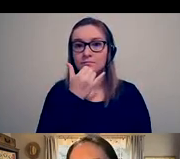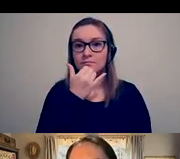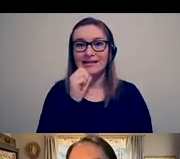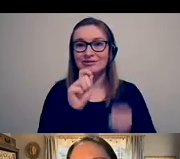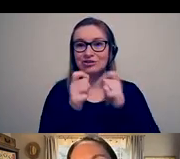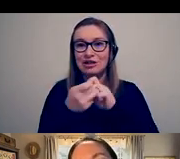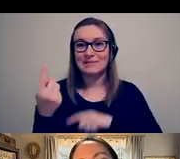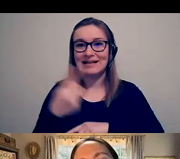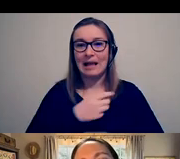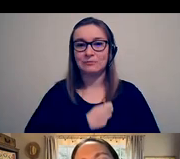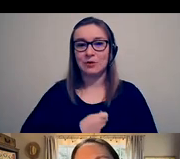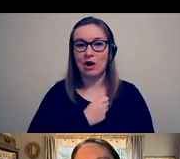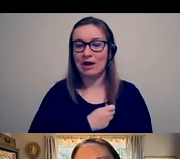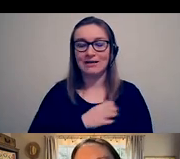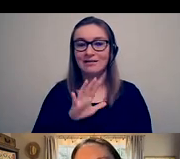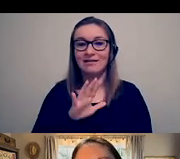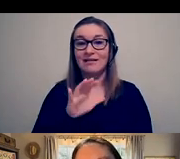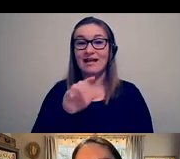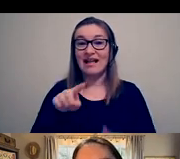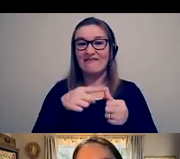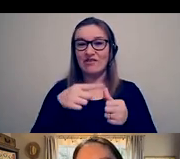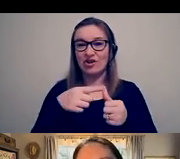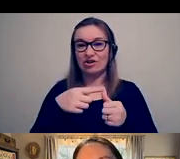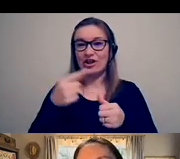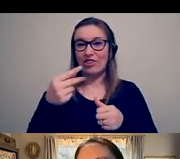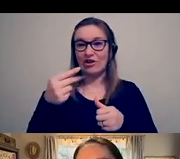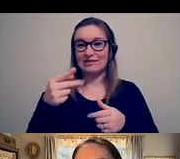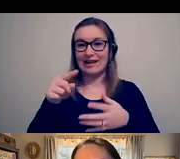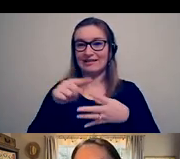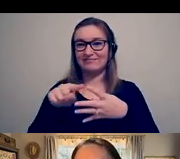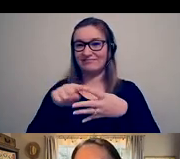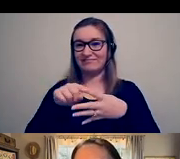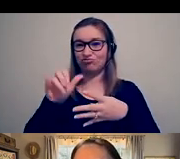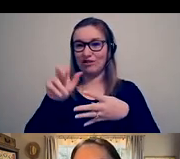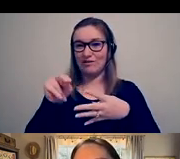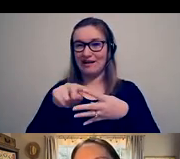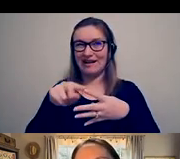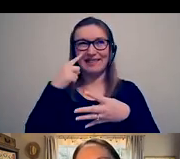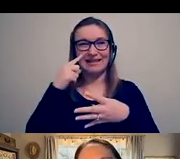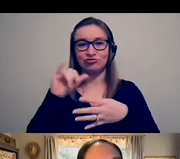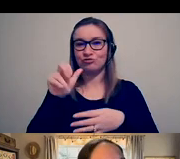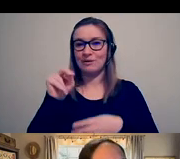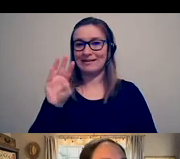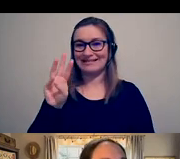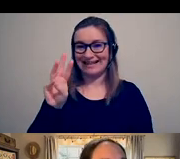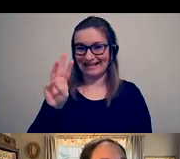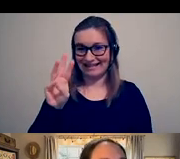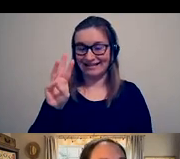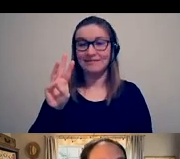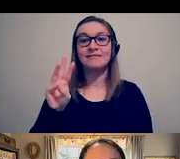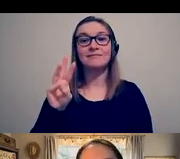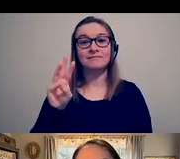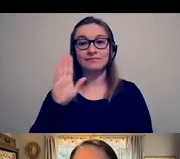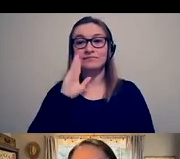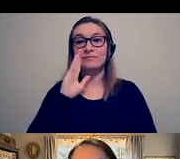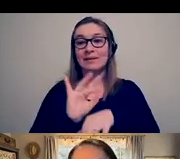slides. Sorry, guys. That will be the first Thursday of the month in January, which I believe is January 6th. And it will be at